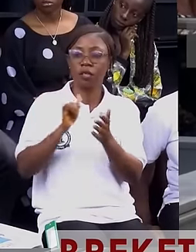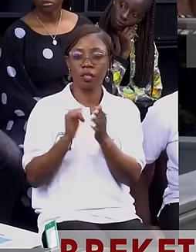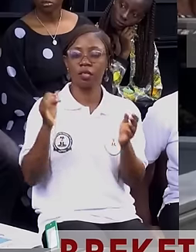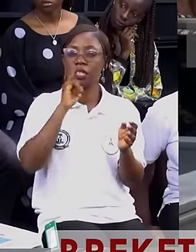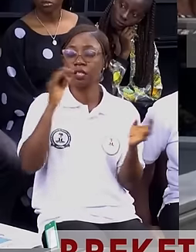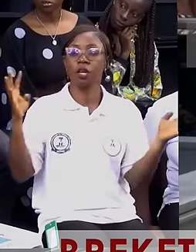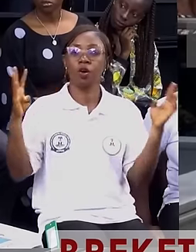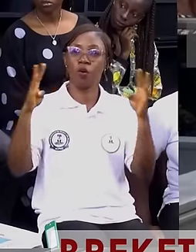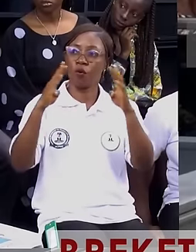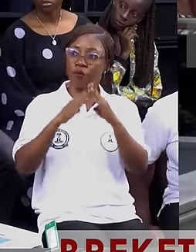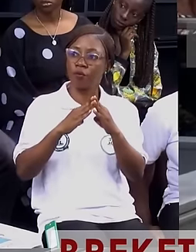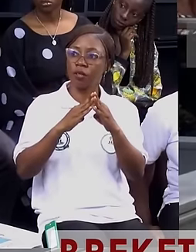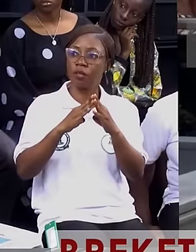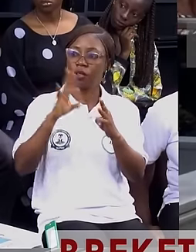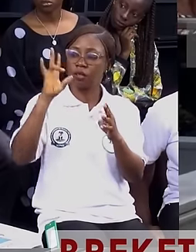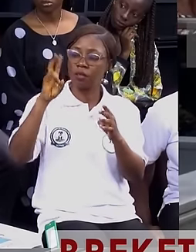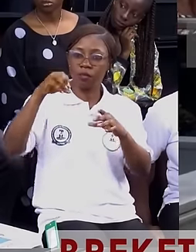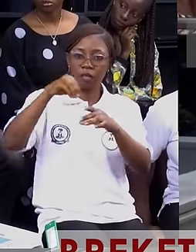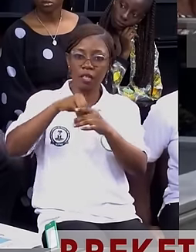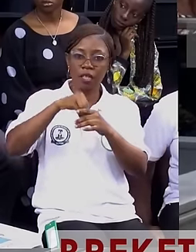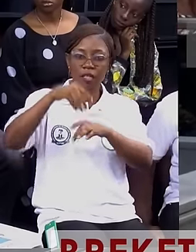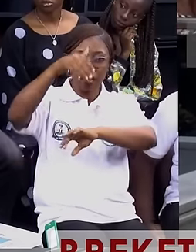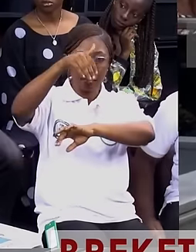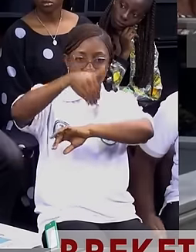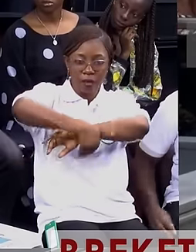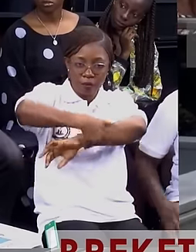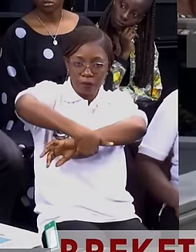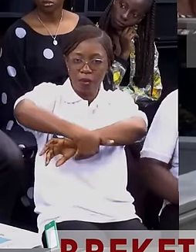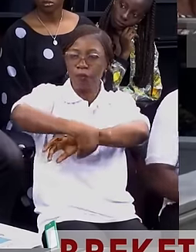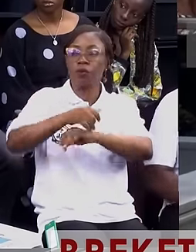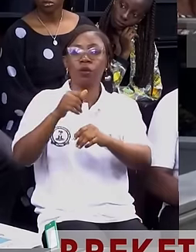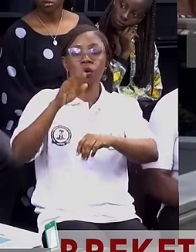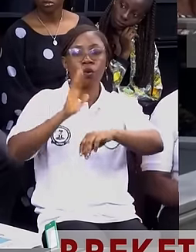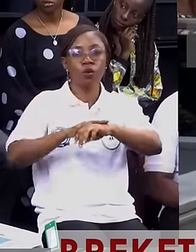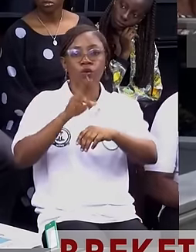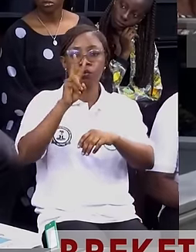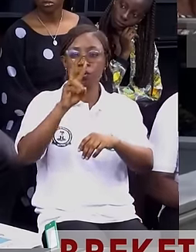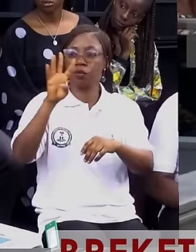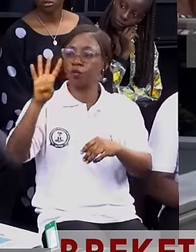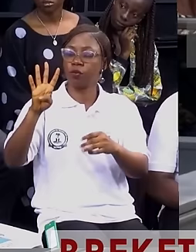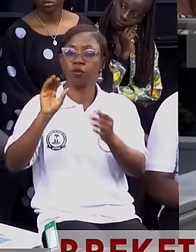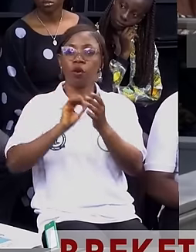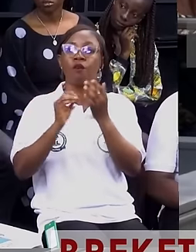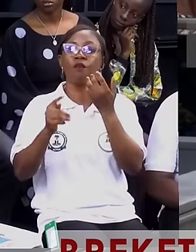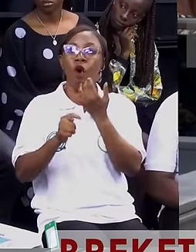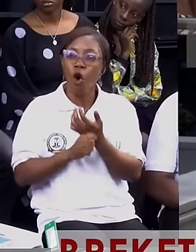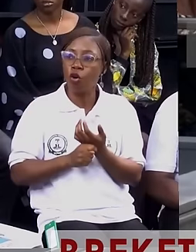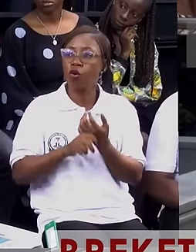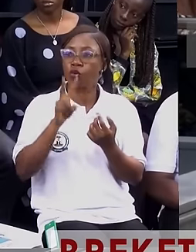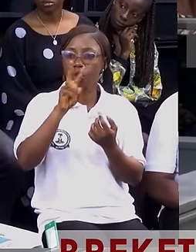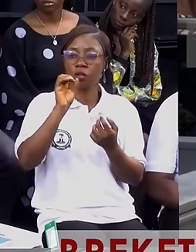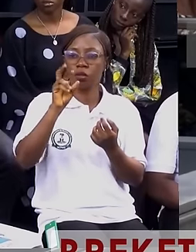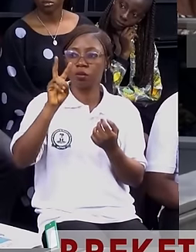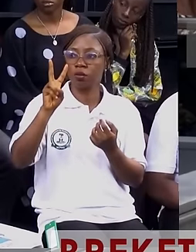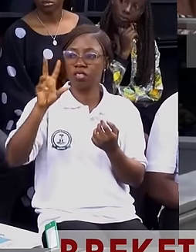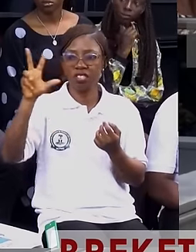conference. 7 in the evening. Yes, sir. Which day? On the 24th of August.